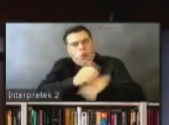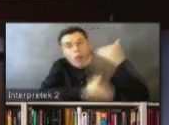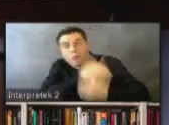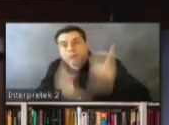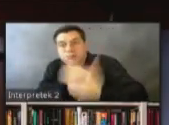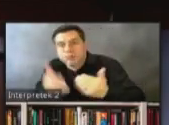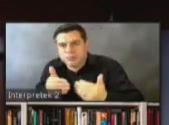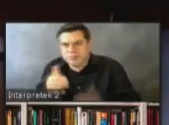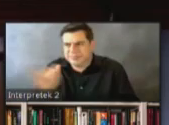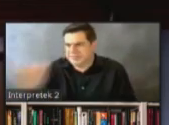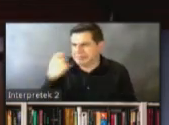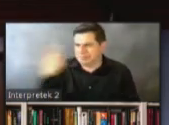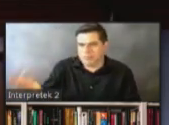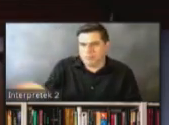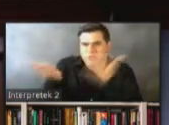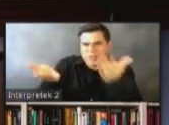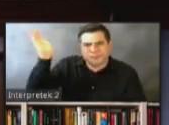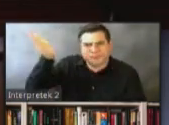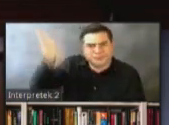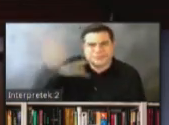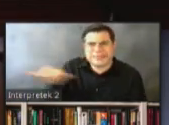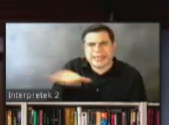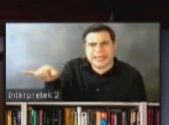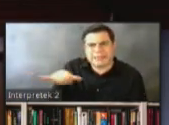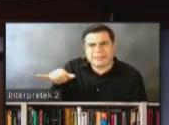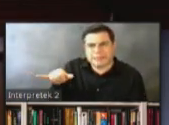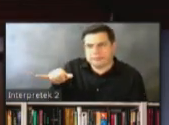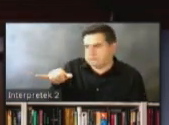and I'm not impressed.